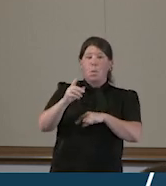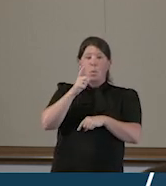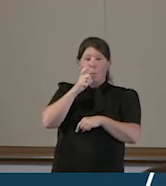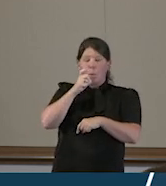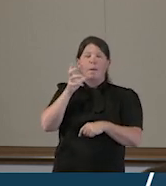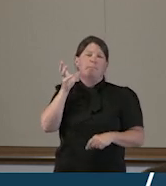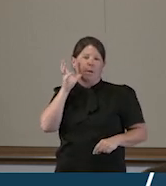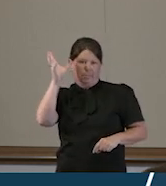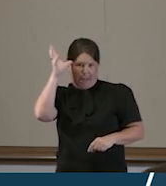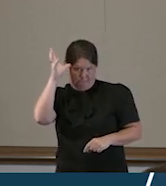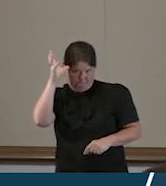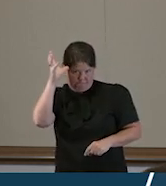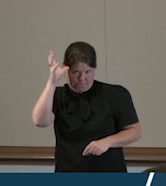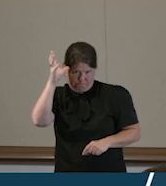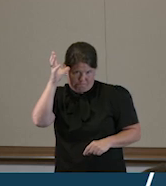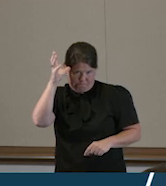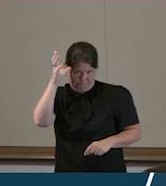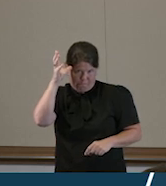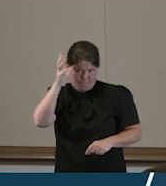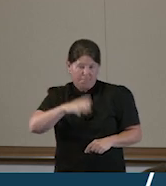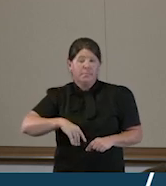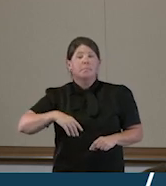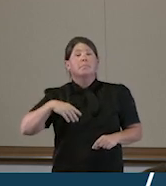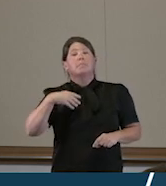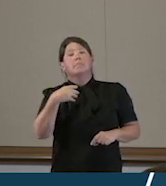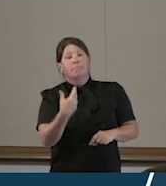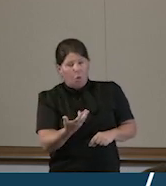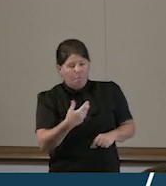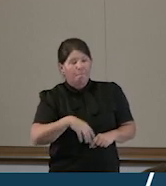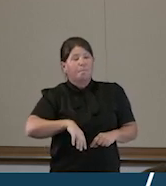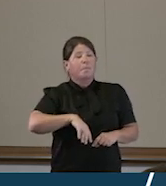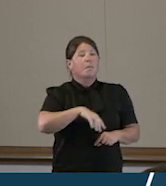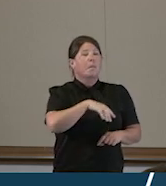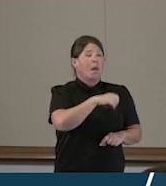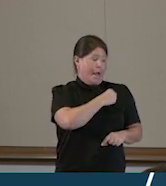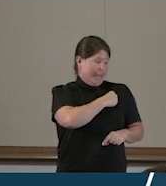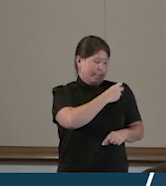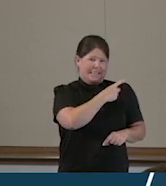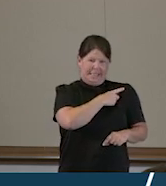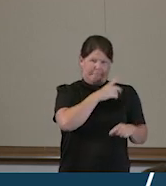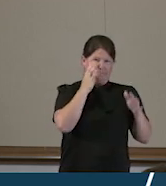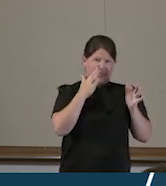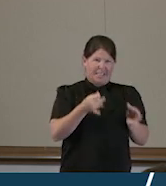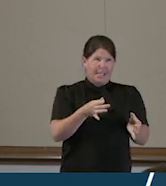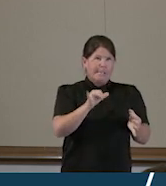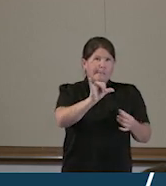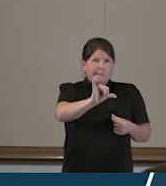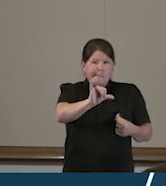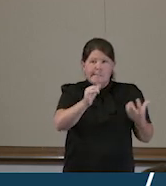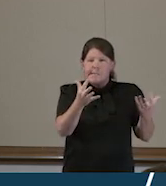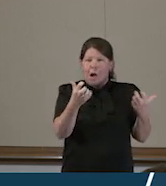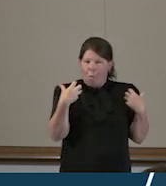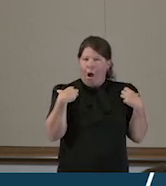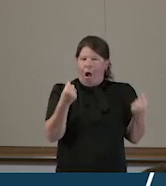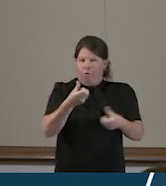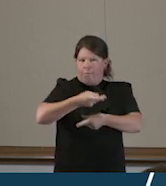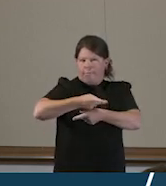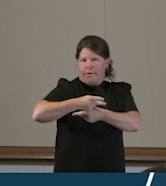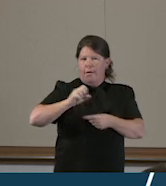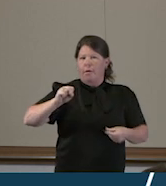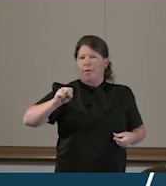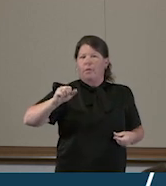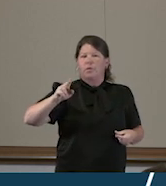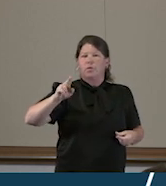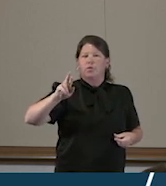agreement. SD also elects to have a designation of healthcare surrogate drawn up as well.